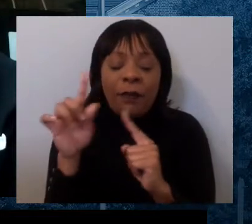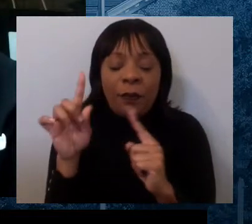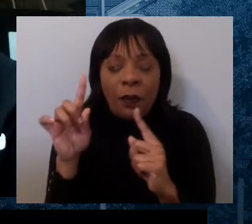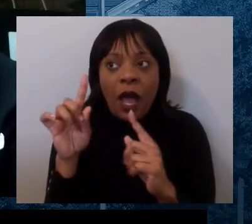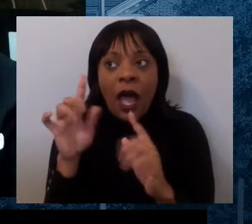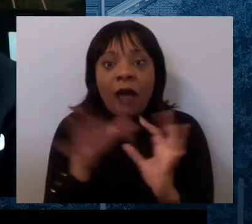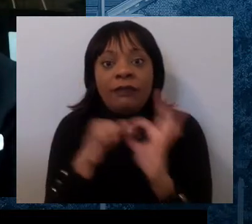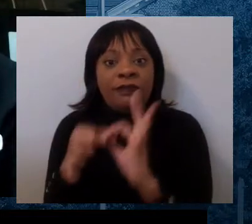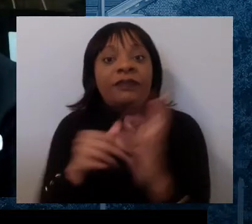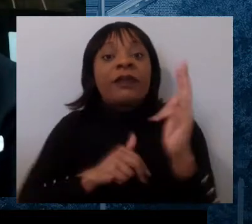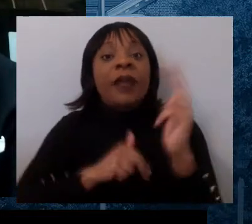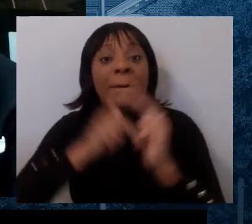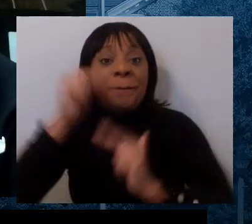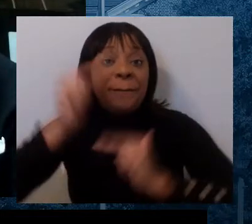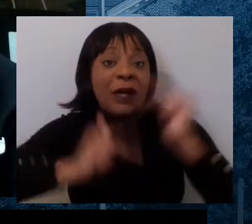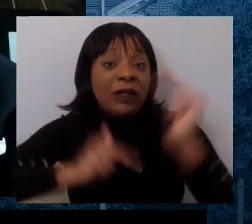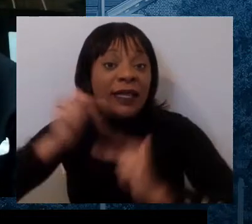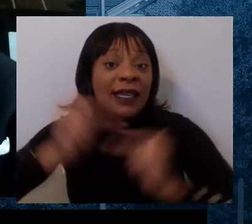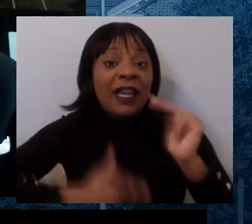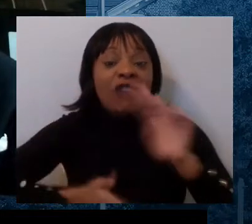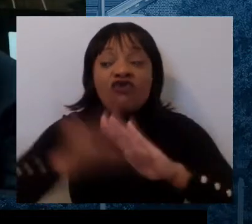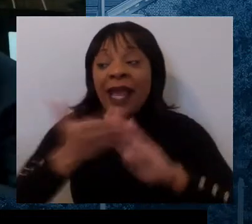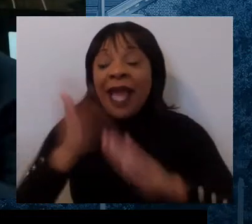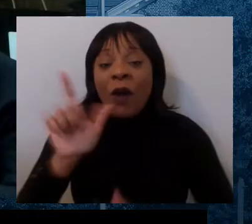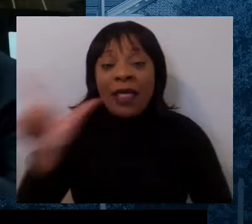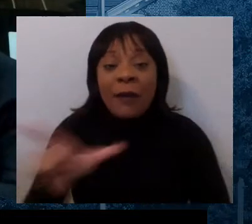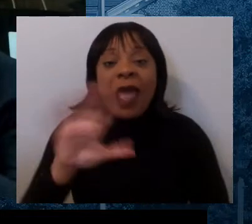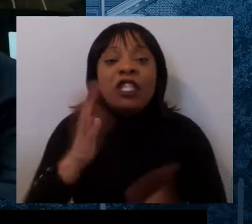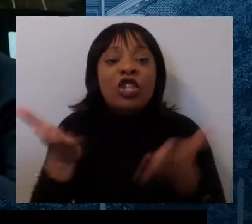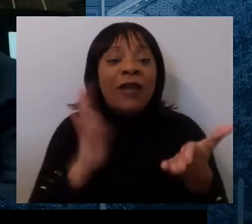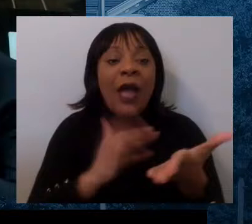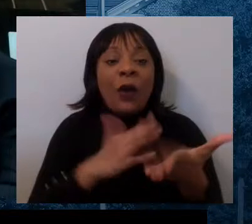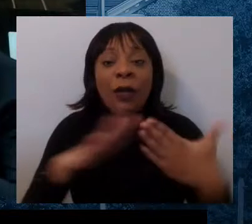and running our libraries and serving our communities.